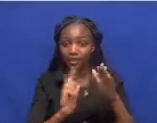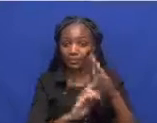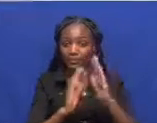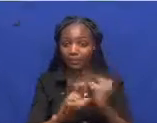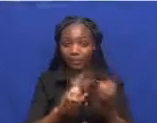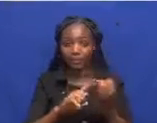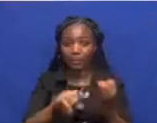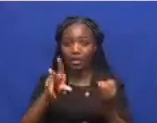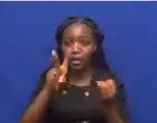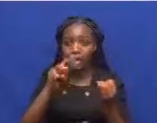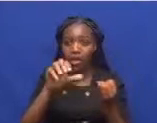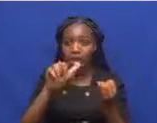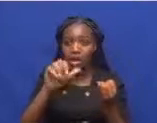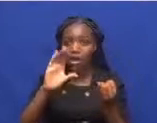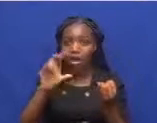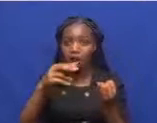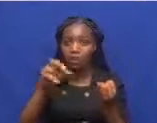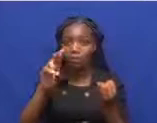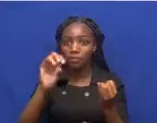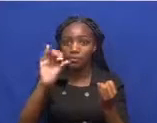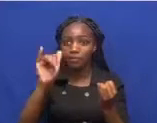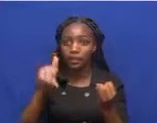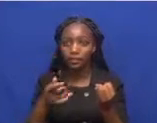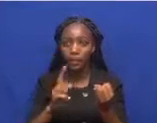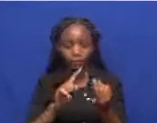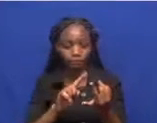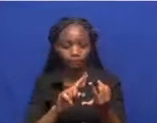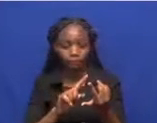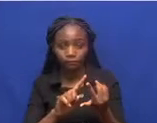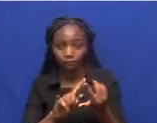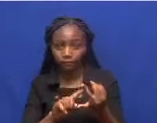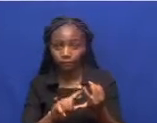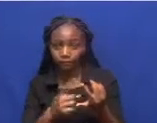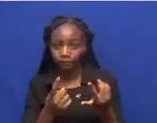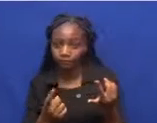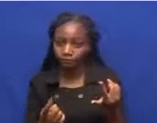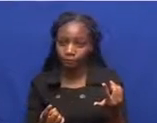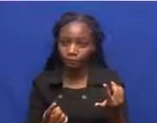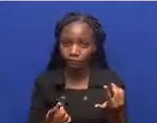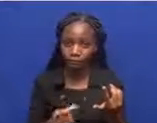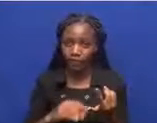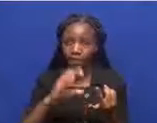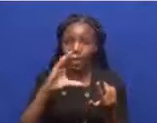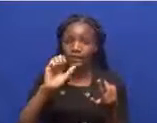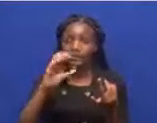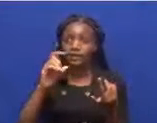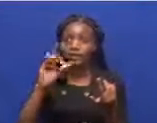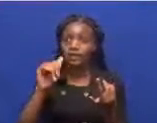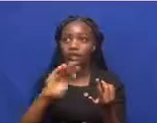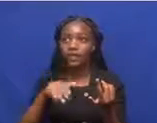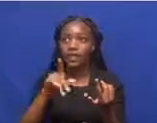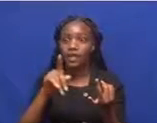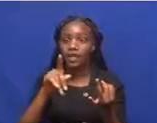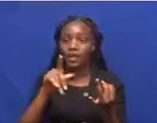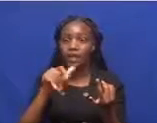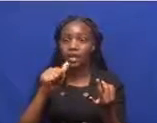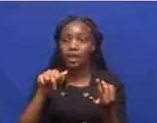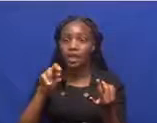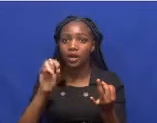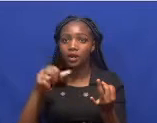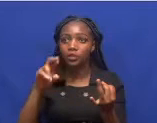Masharia, who is currently the cabinet secretary for transport and infrastructure, Cicely Kariuki, who is the cabinet secretary water